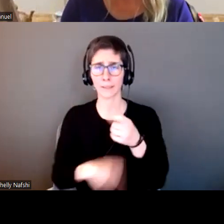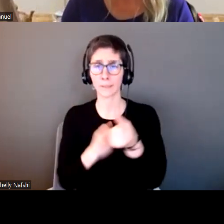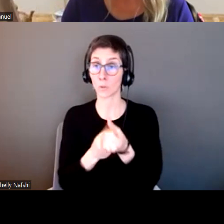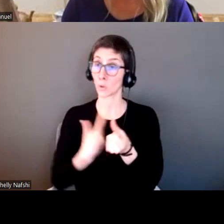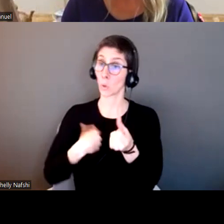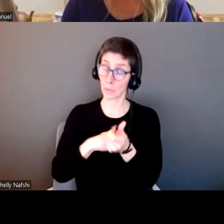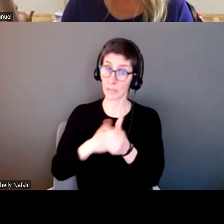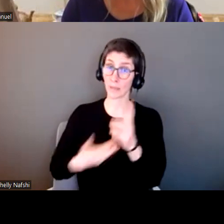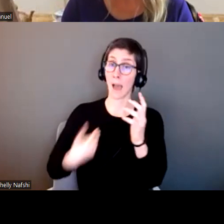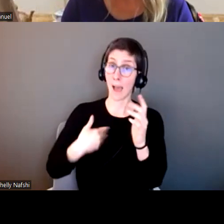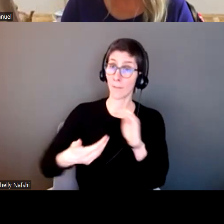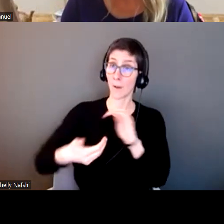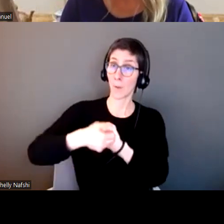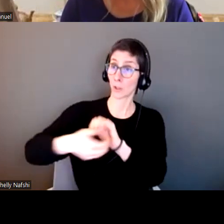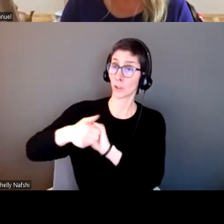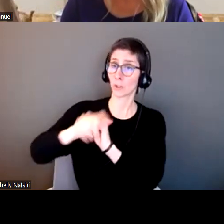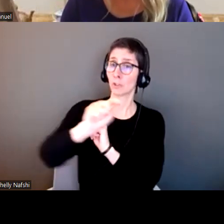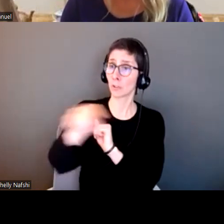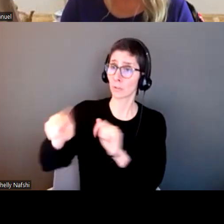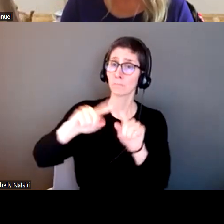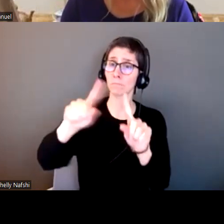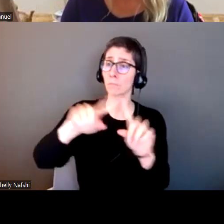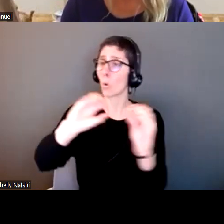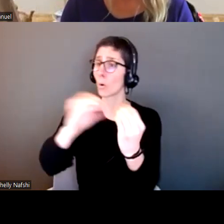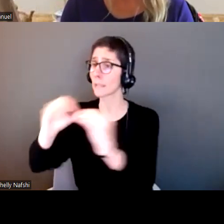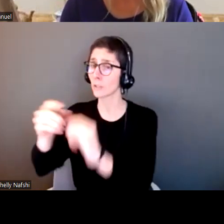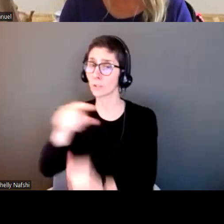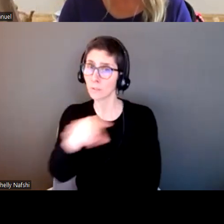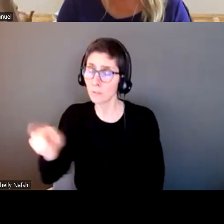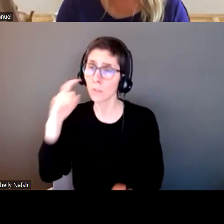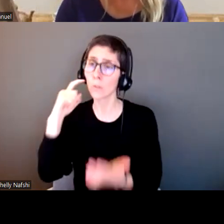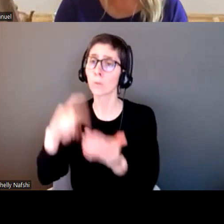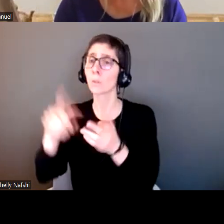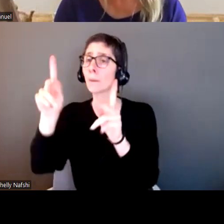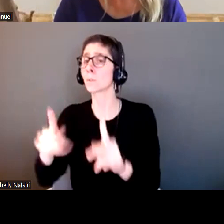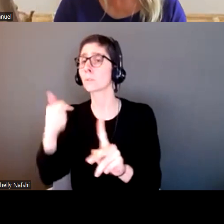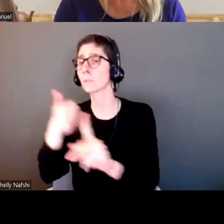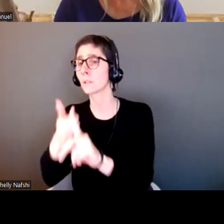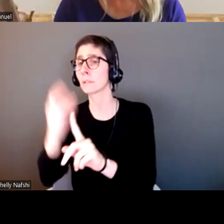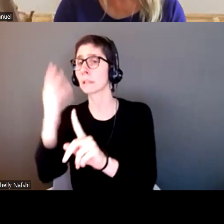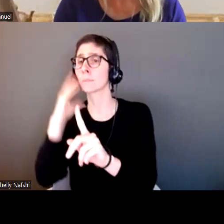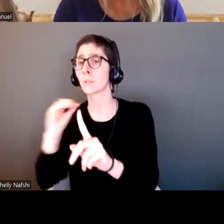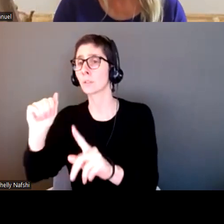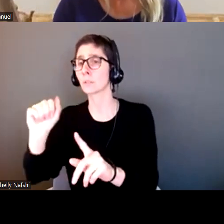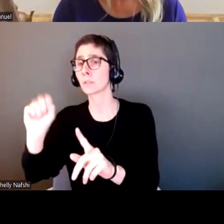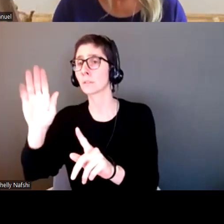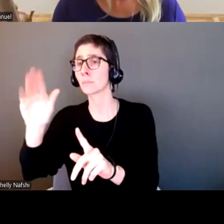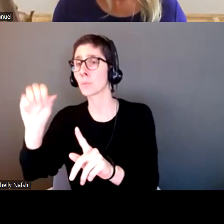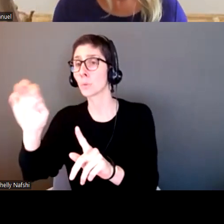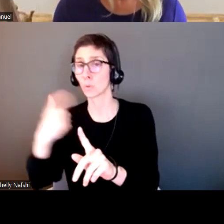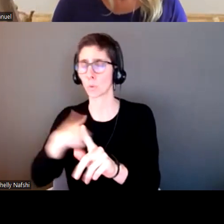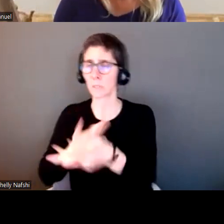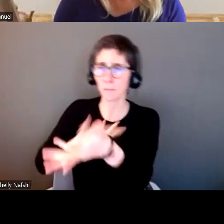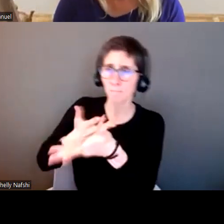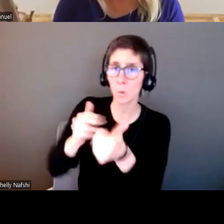person who is experiencing abuse. And we work together with them to support someone to move into Pat's Place. So